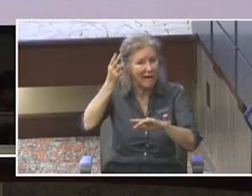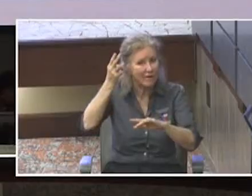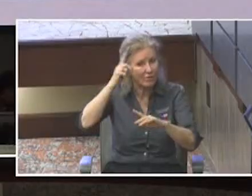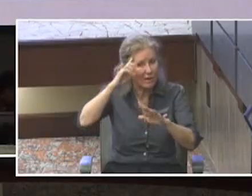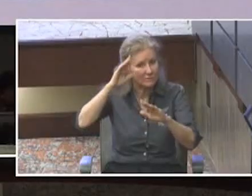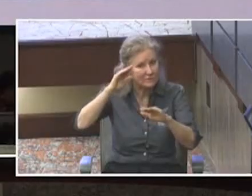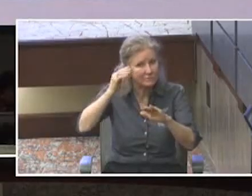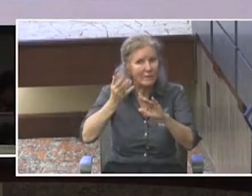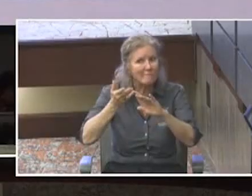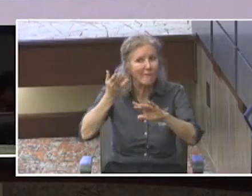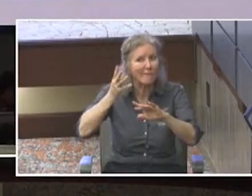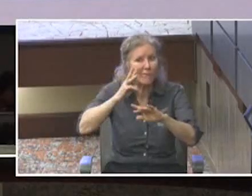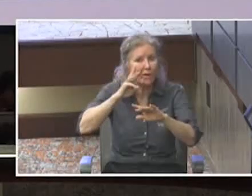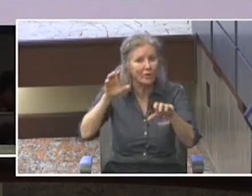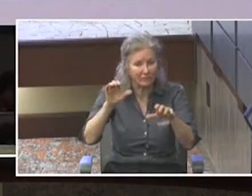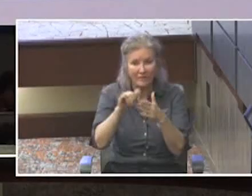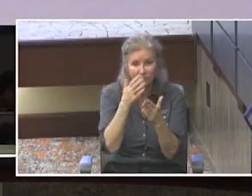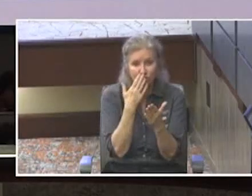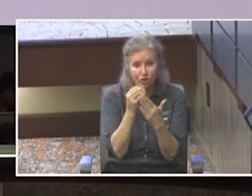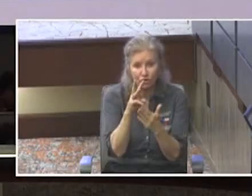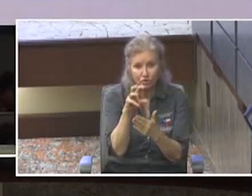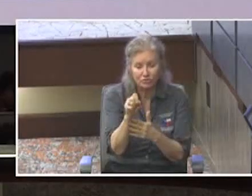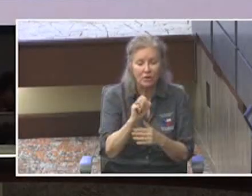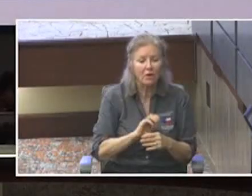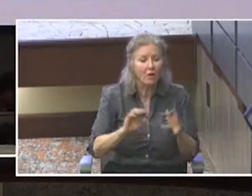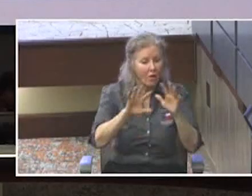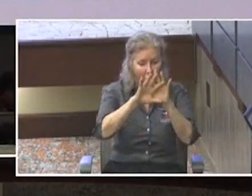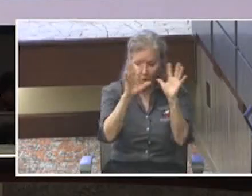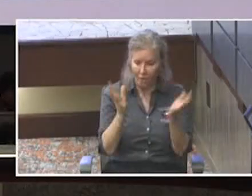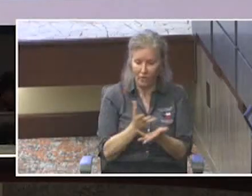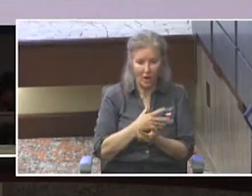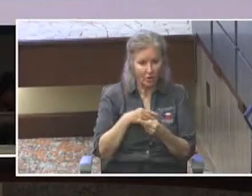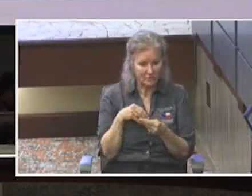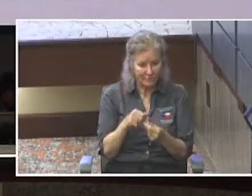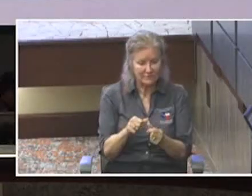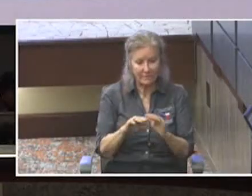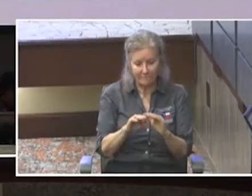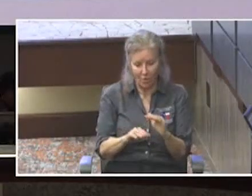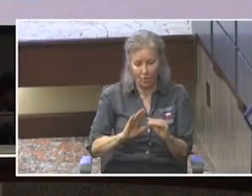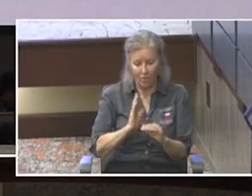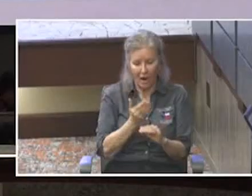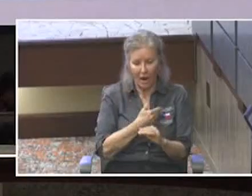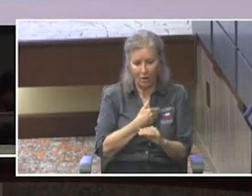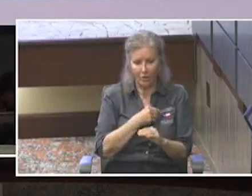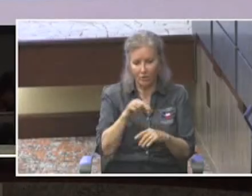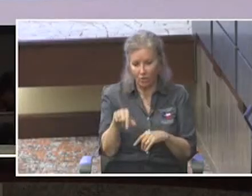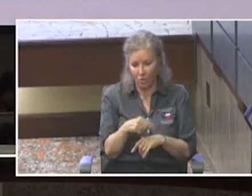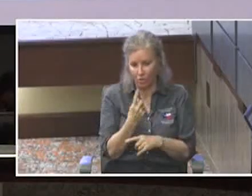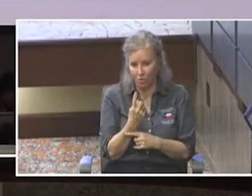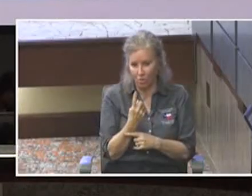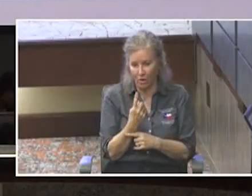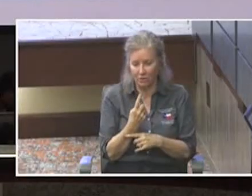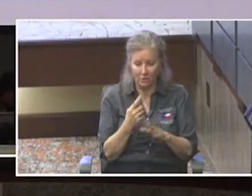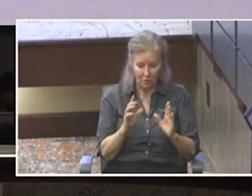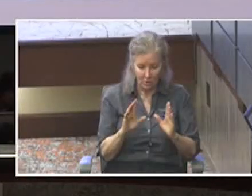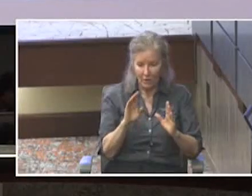activity, so that's good news. Overall, our expenses are just below our quarter one benchmark, just right at